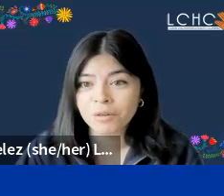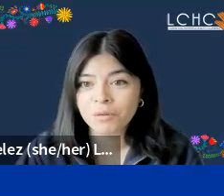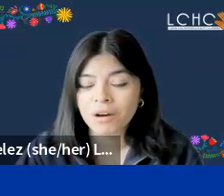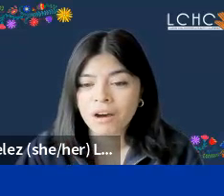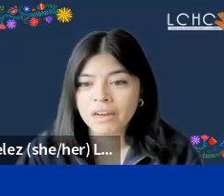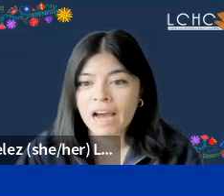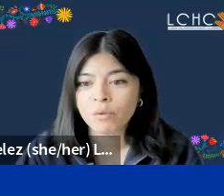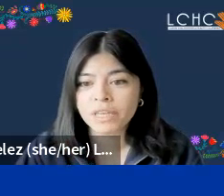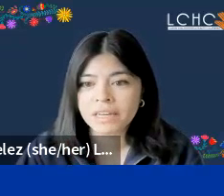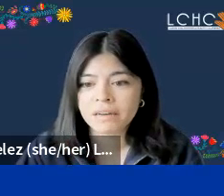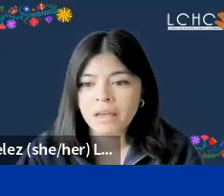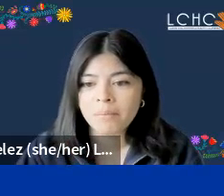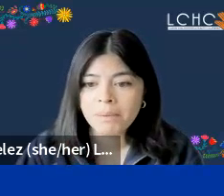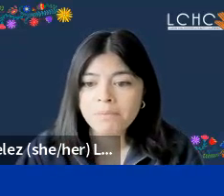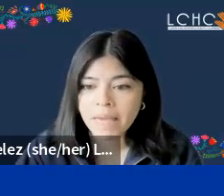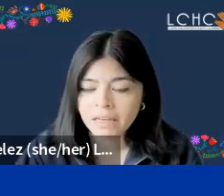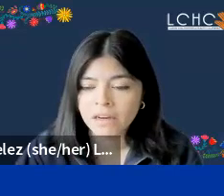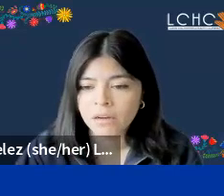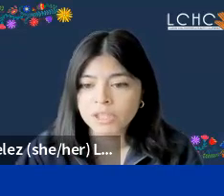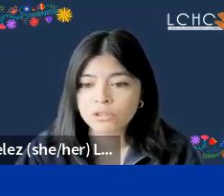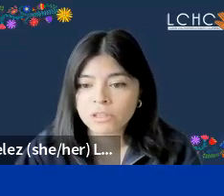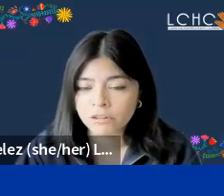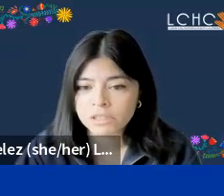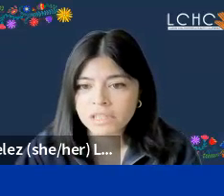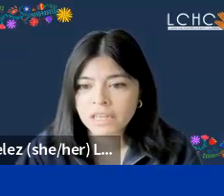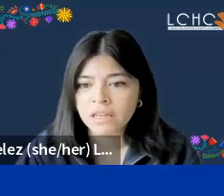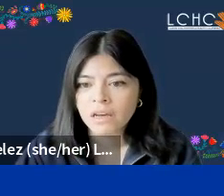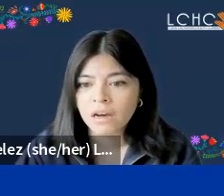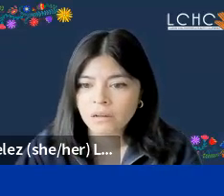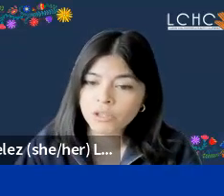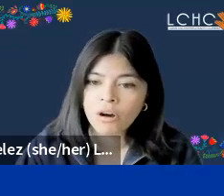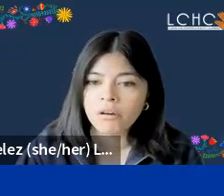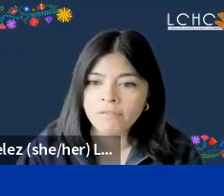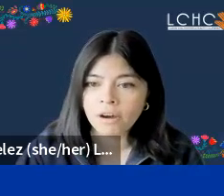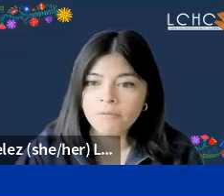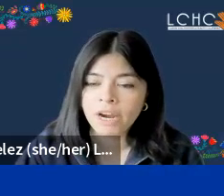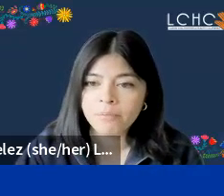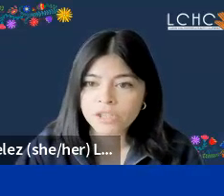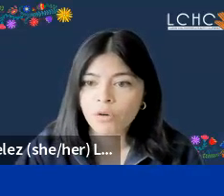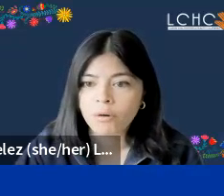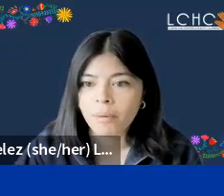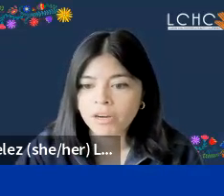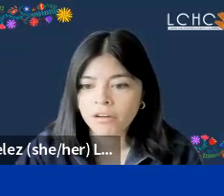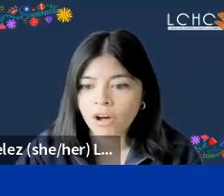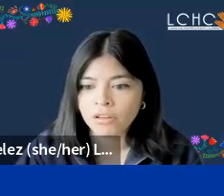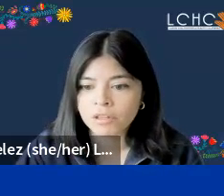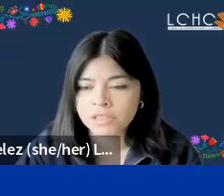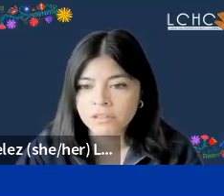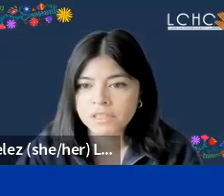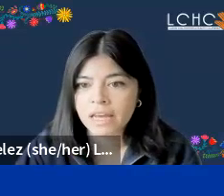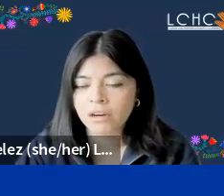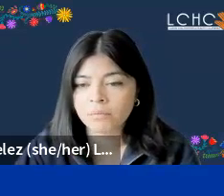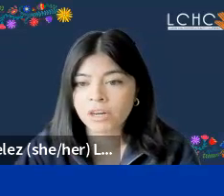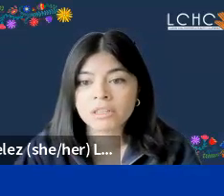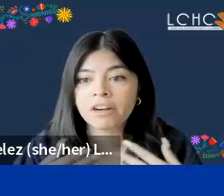with you on how we can maybe make digital literacy, you know, a very much a core part of all of the